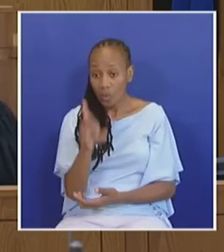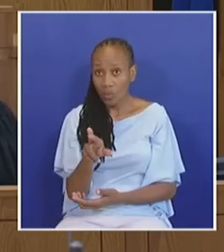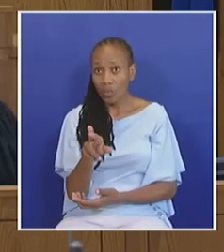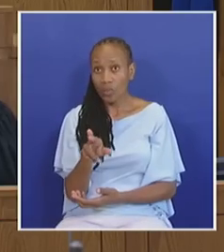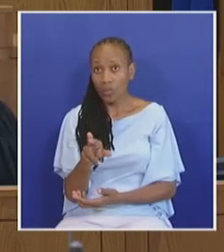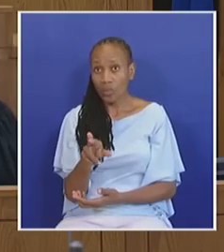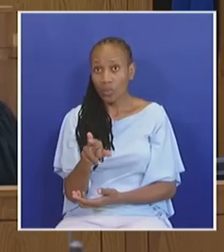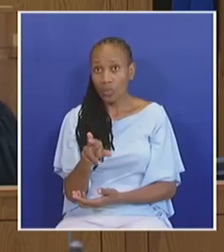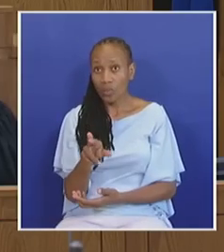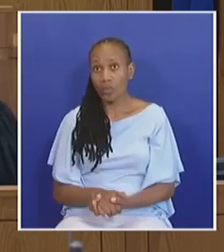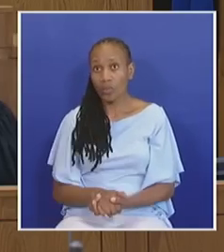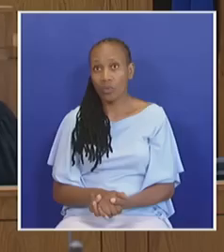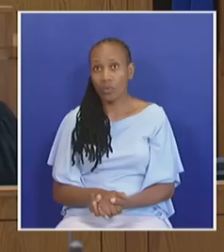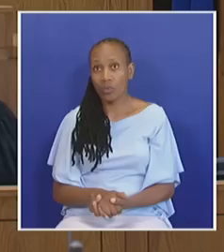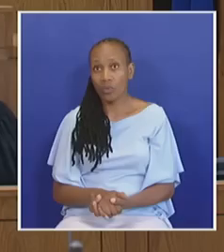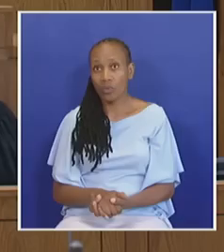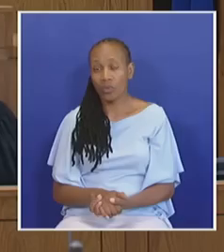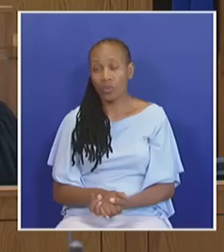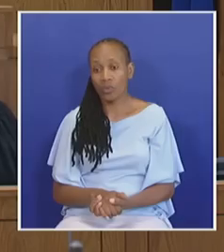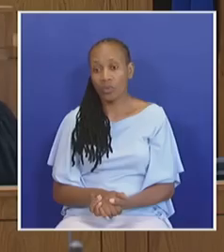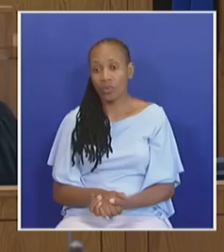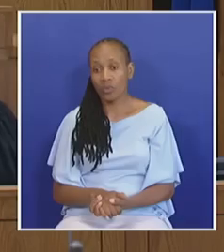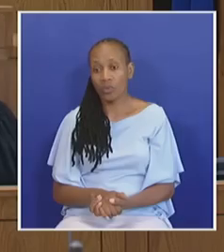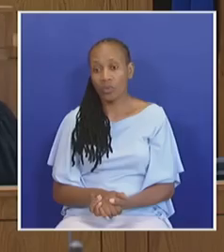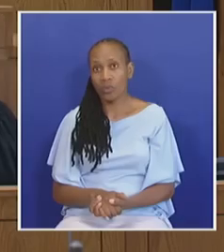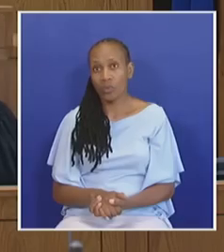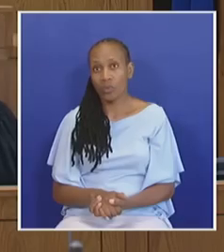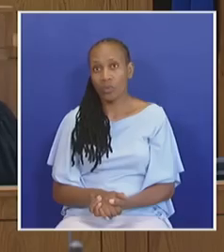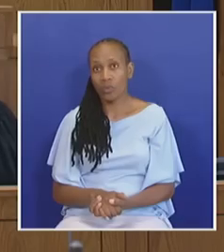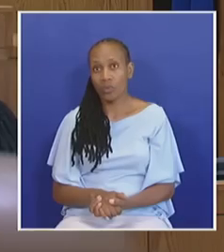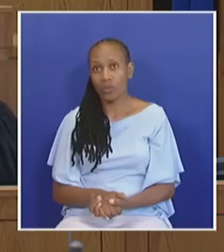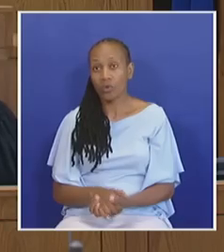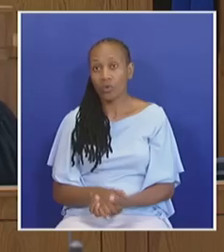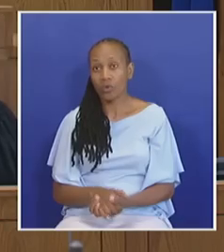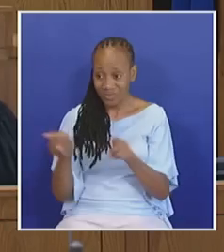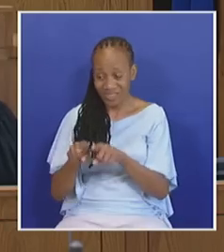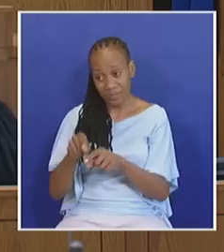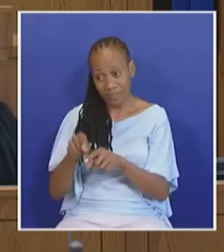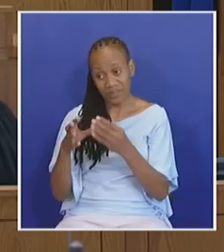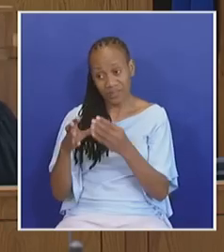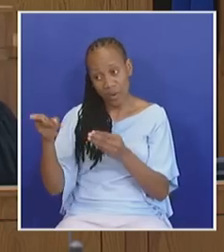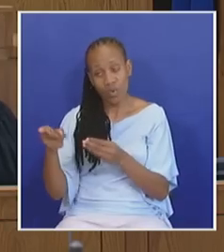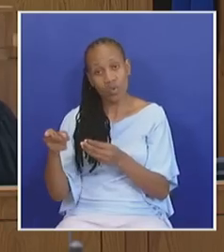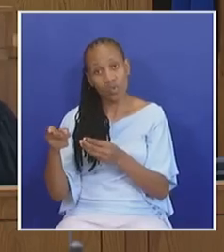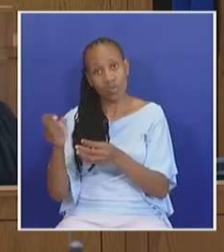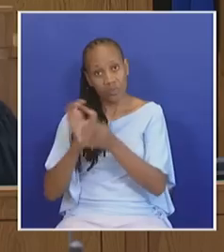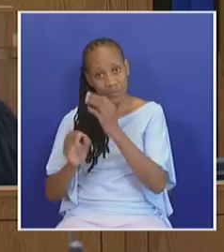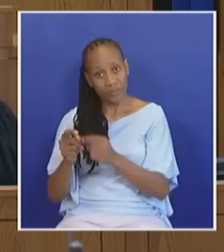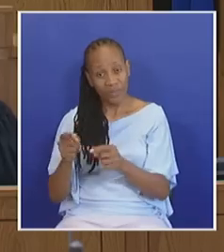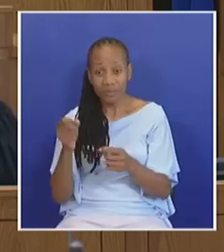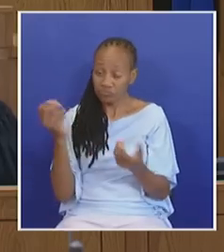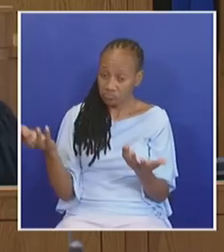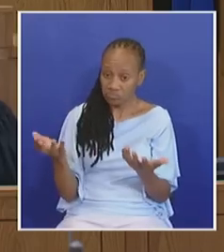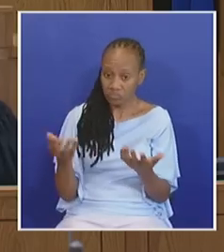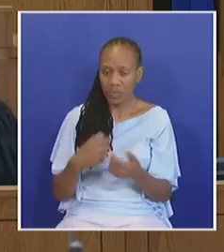what the honorable member says, because the allegation is very serious. Then we would have to get the facts.